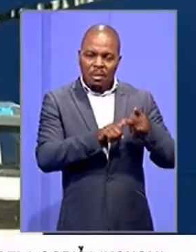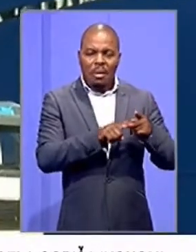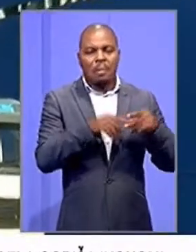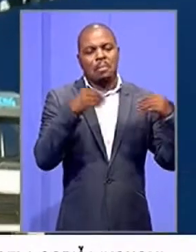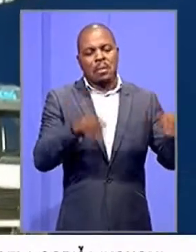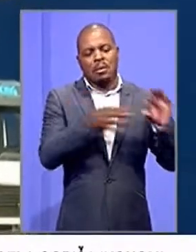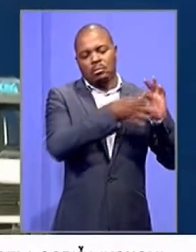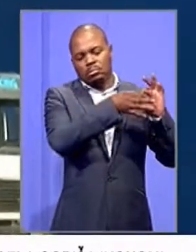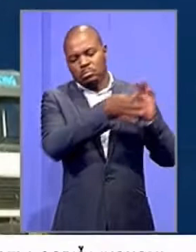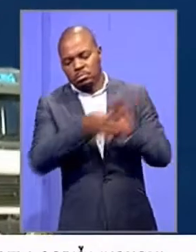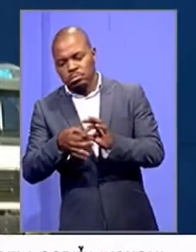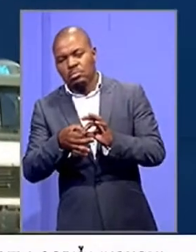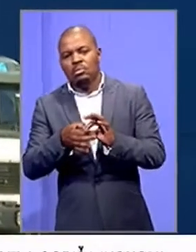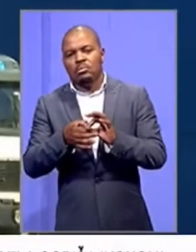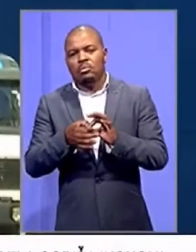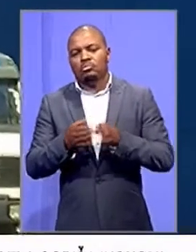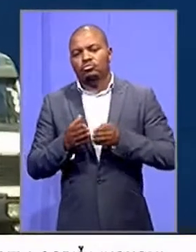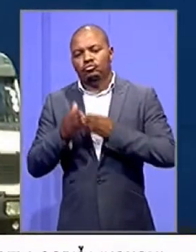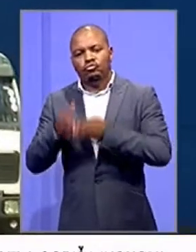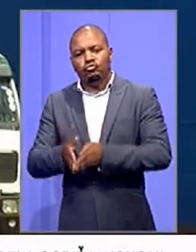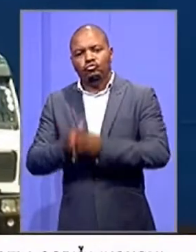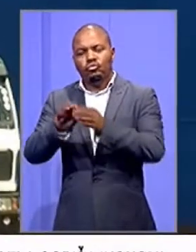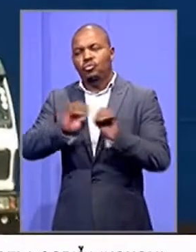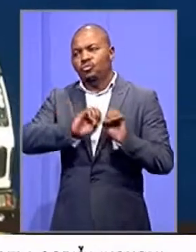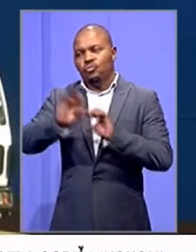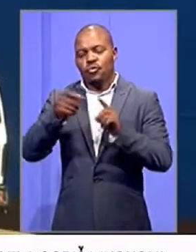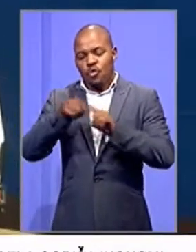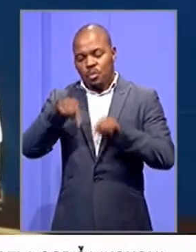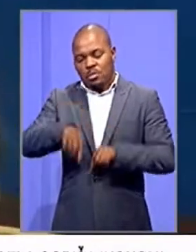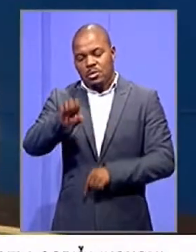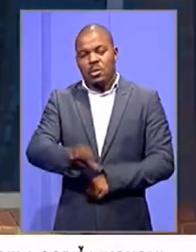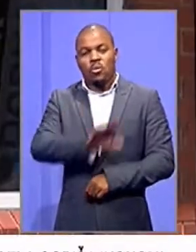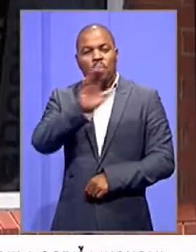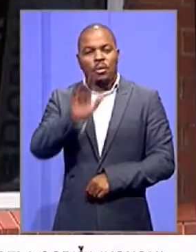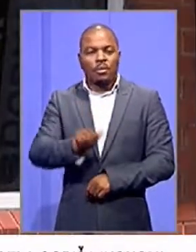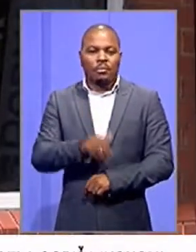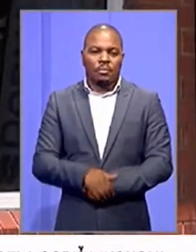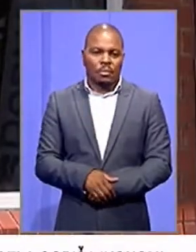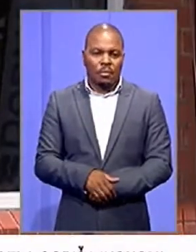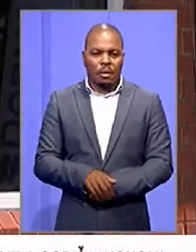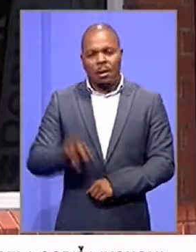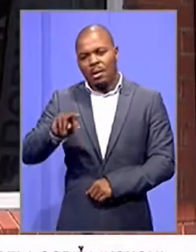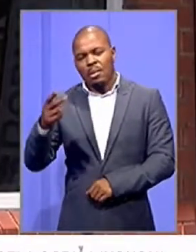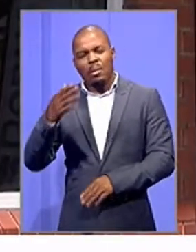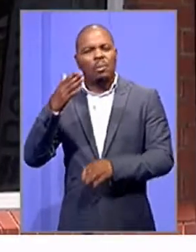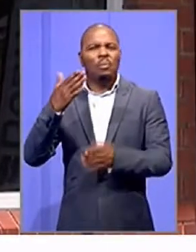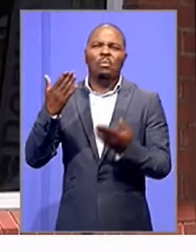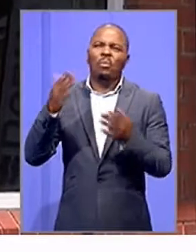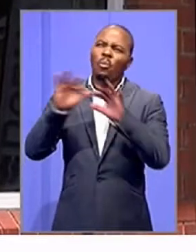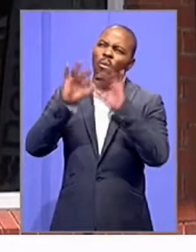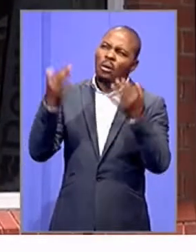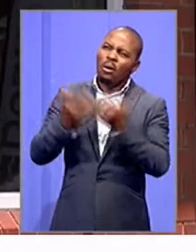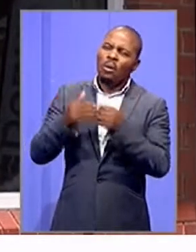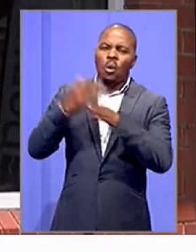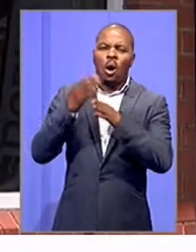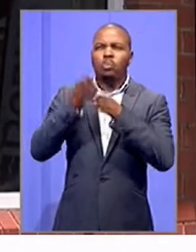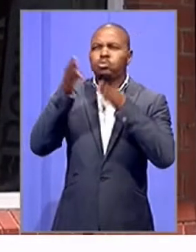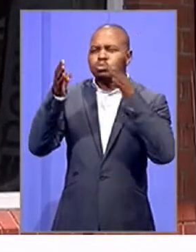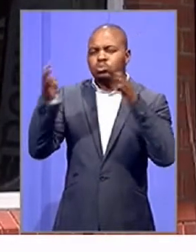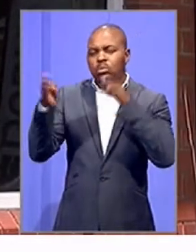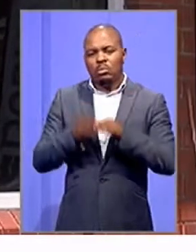sa kgobišano thomelong ntle ya dithoto go tswa ka Aforika Borwa. We have other operations in various parts of the world, and as a